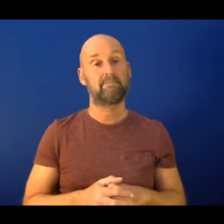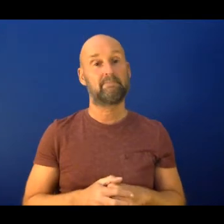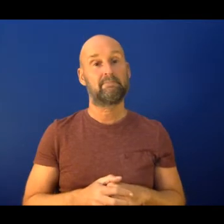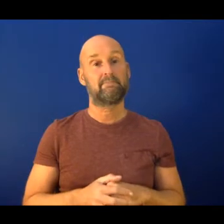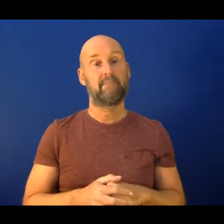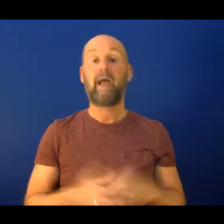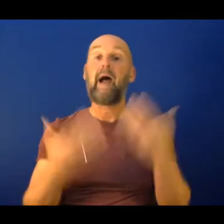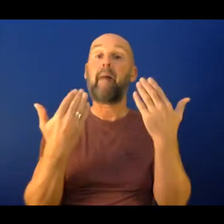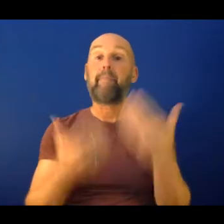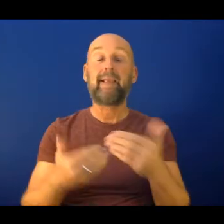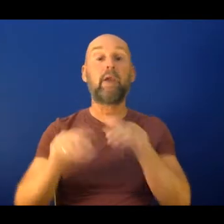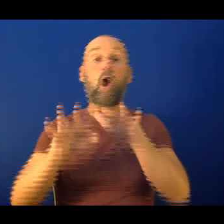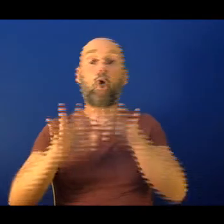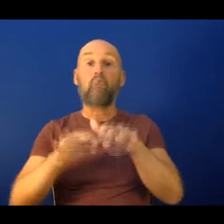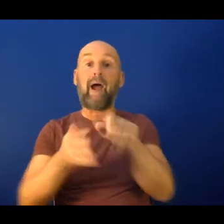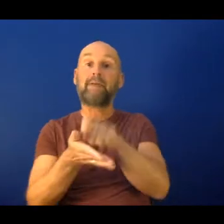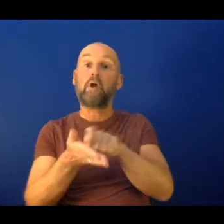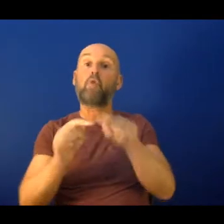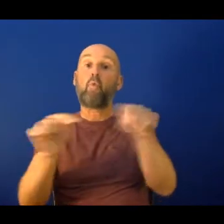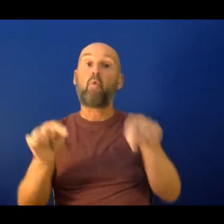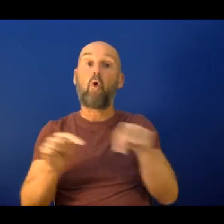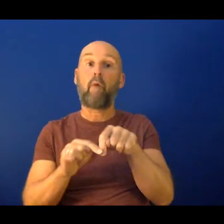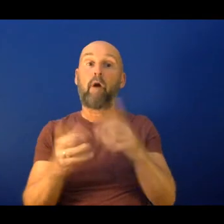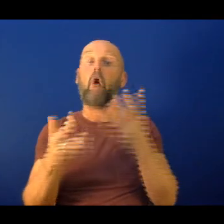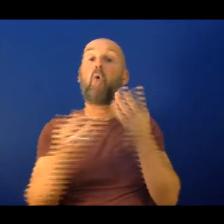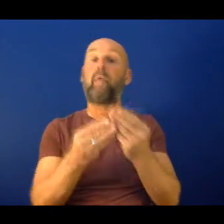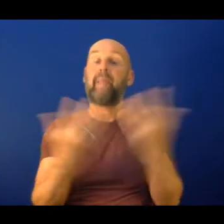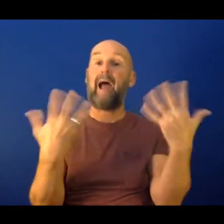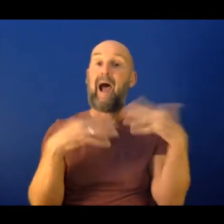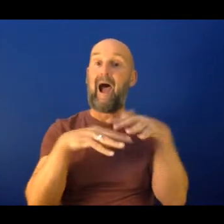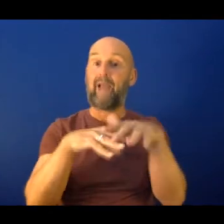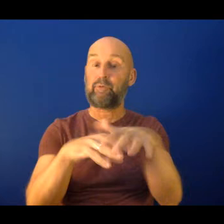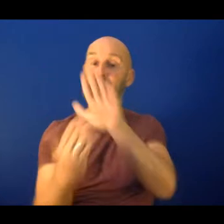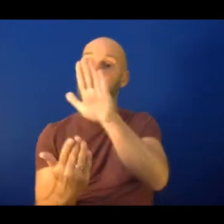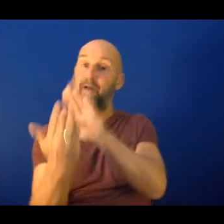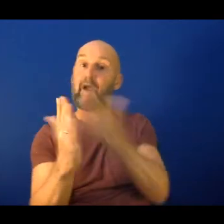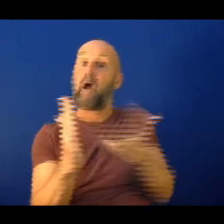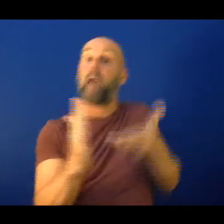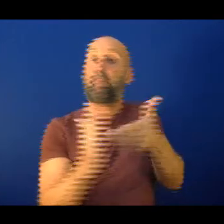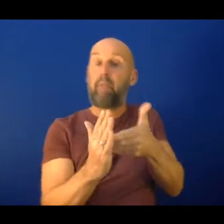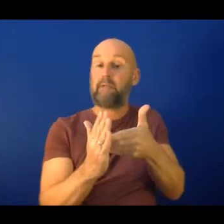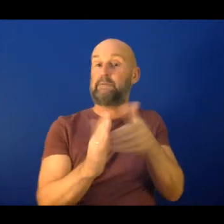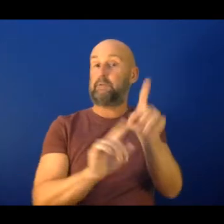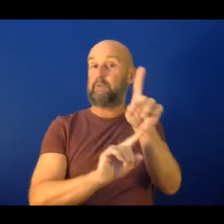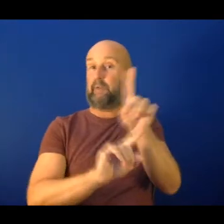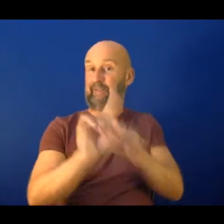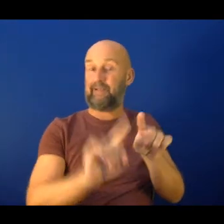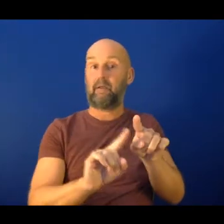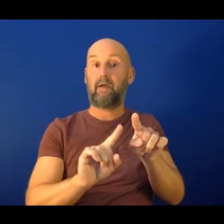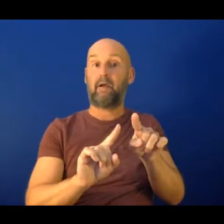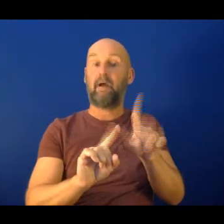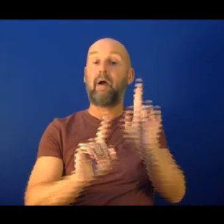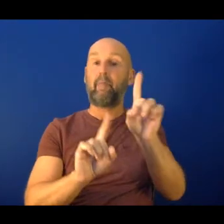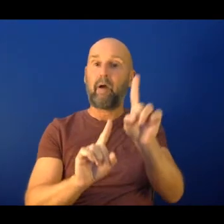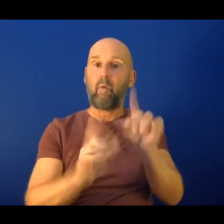I did a writer's room once that was a hybrid meeting, but what that actually meant was